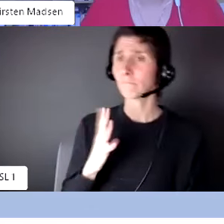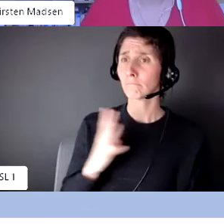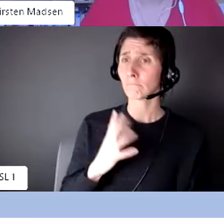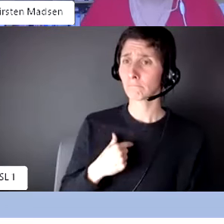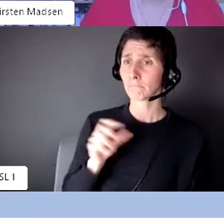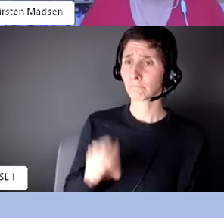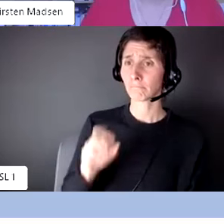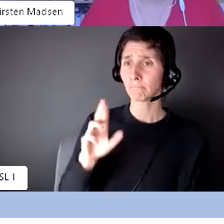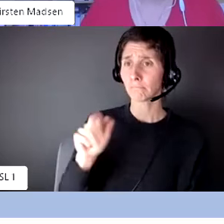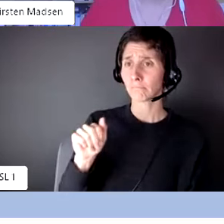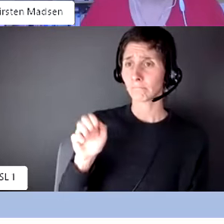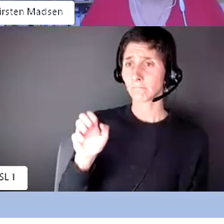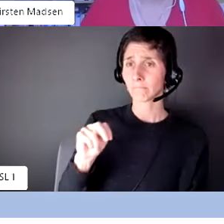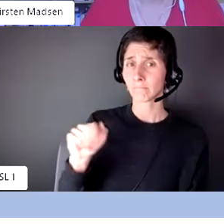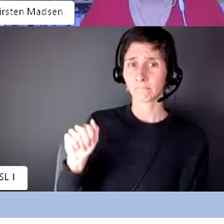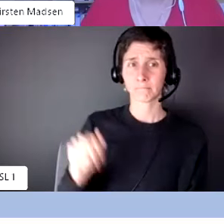Sorry.